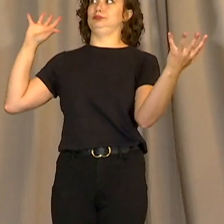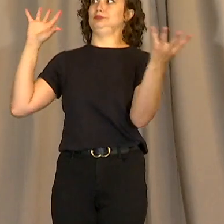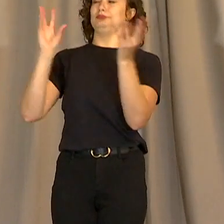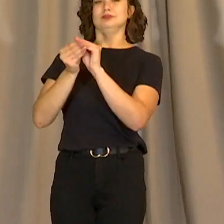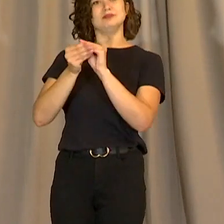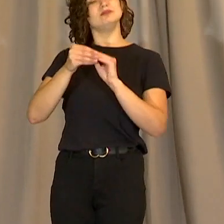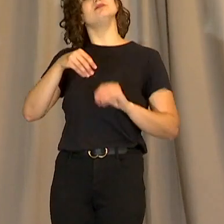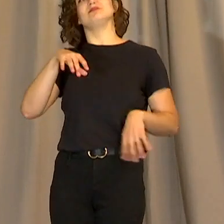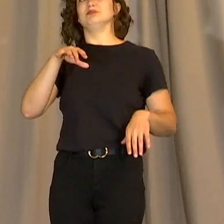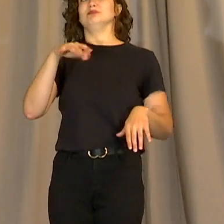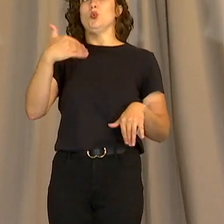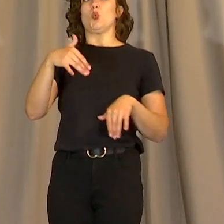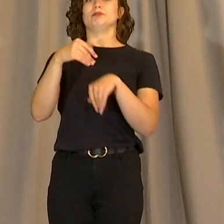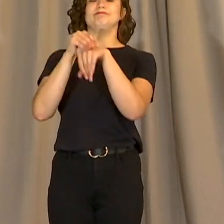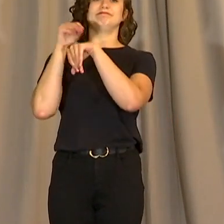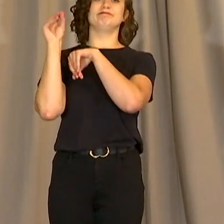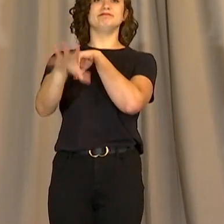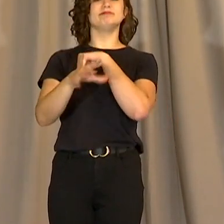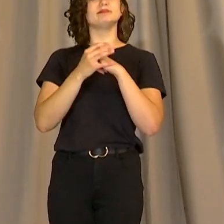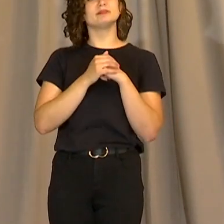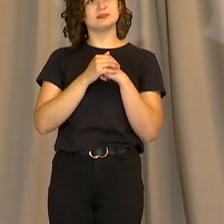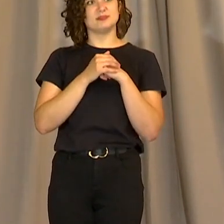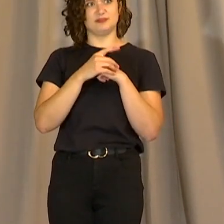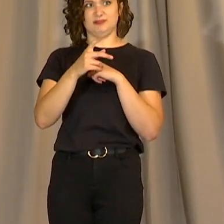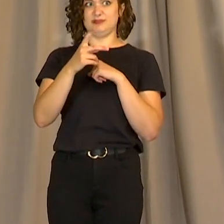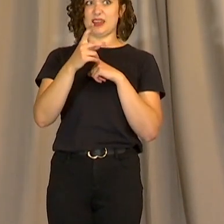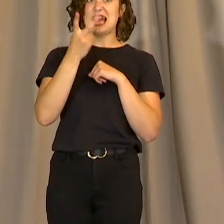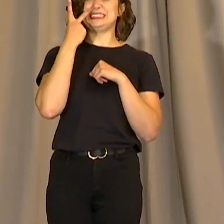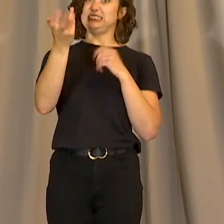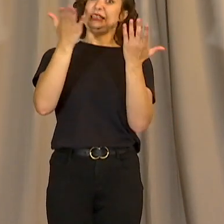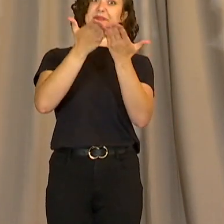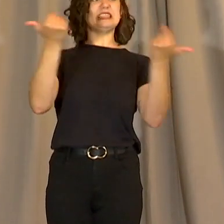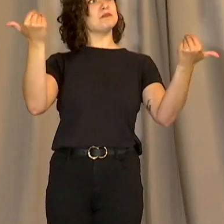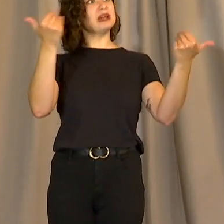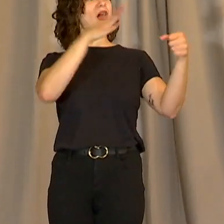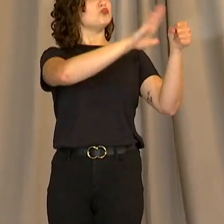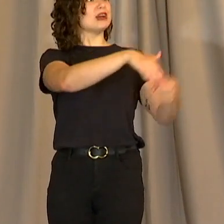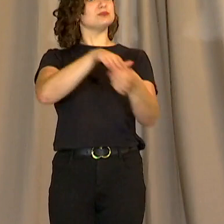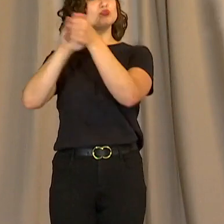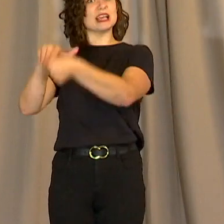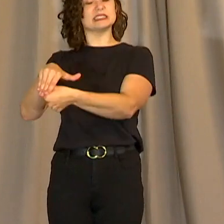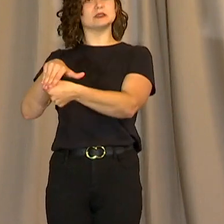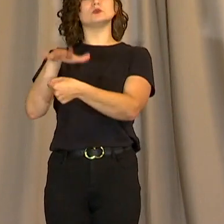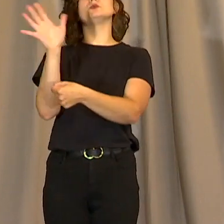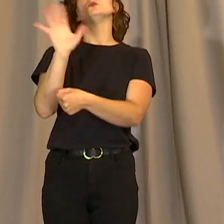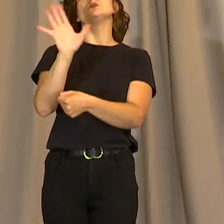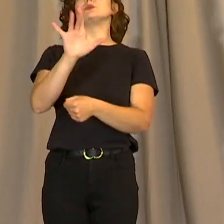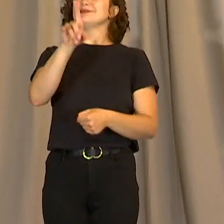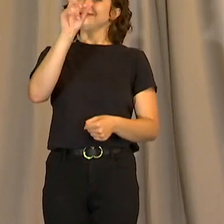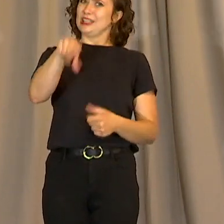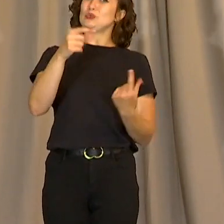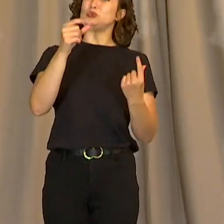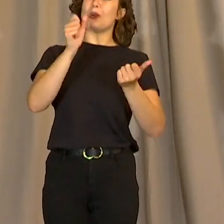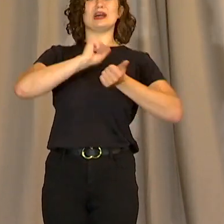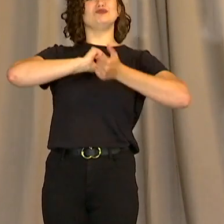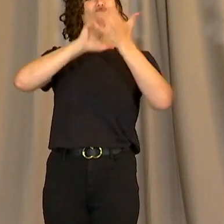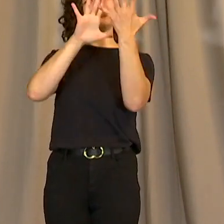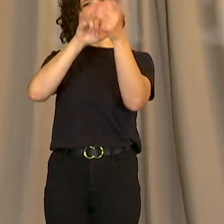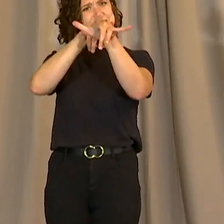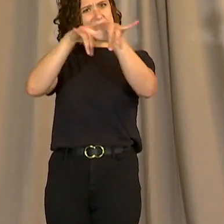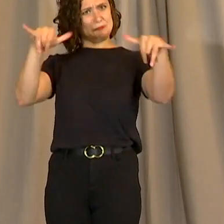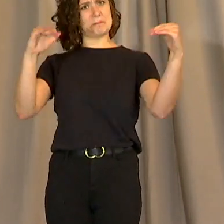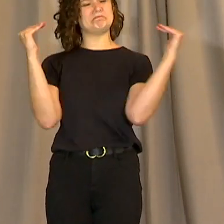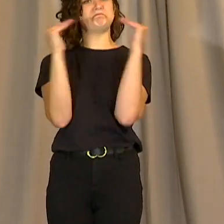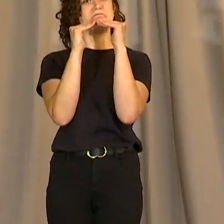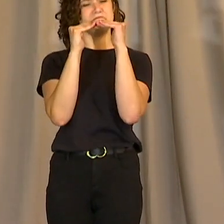as both necessary for justice work to be addressed equally. And the more we can get young